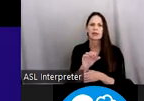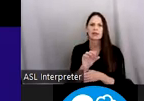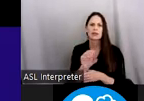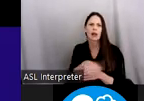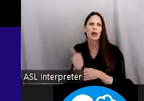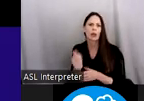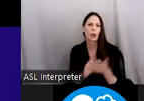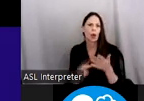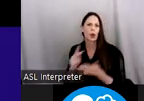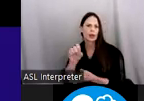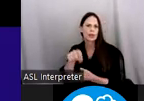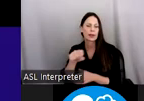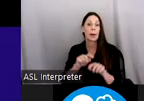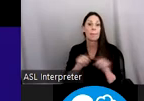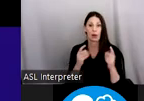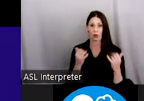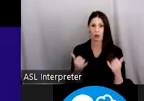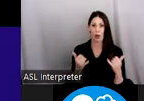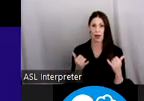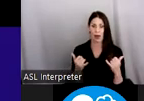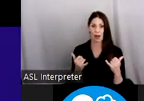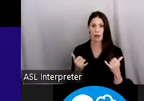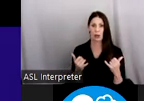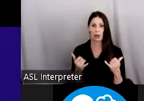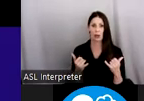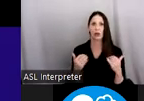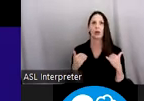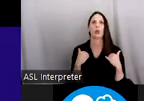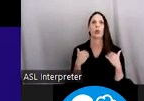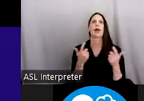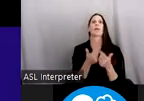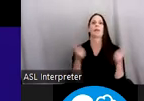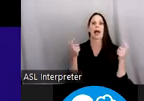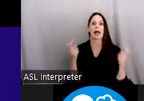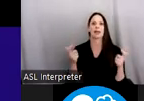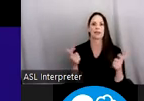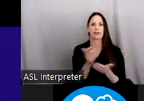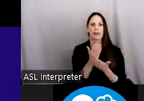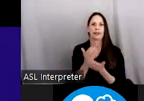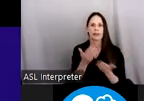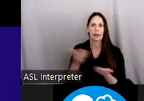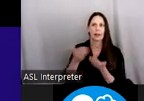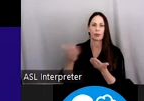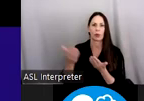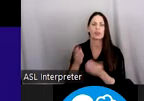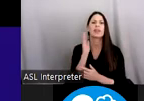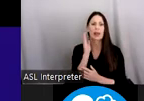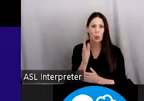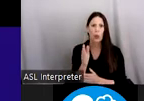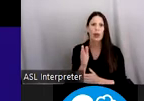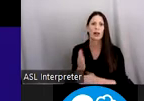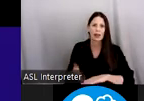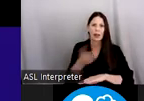priorities. But right now, we have massive deliverables that are going to make people's lives